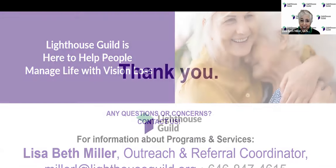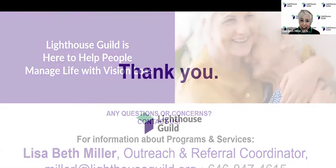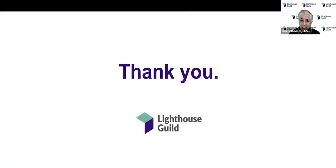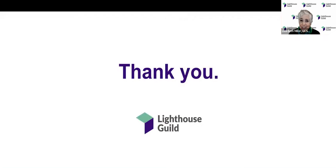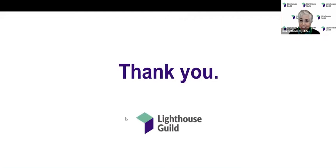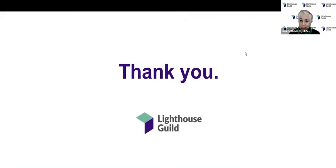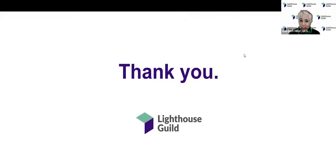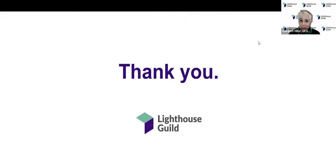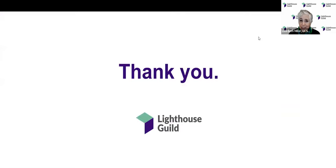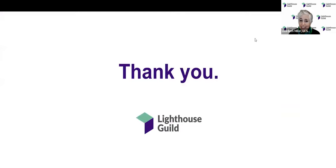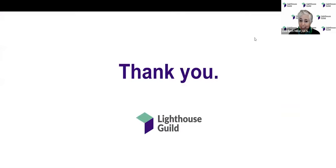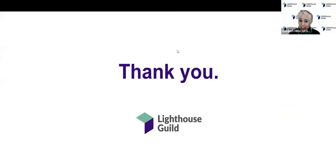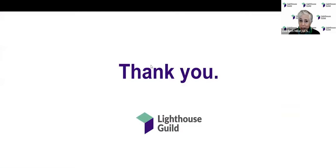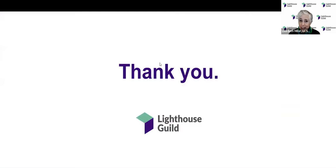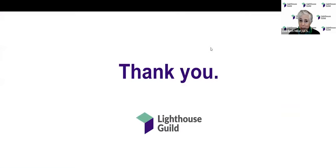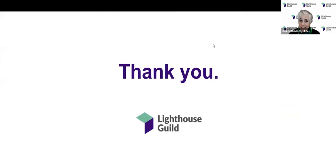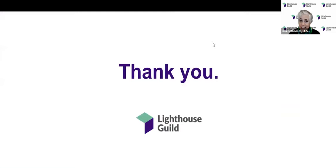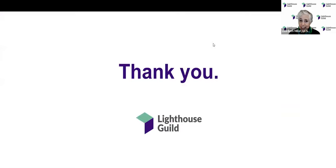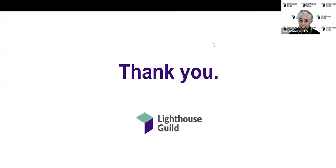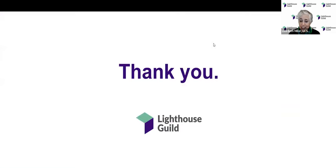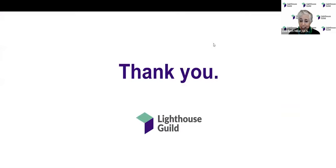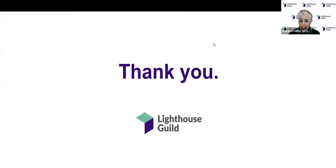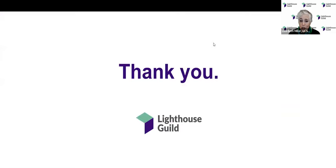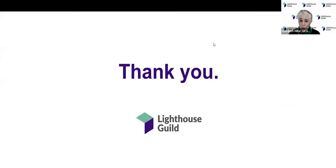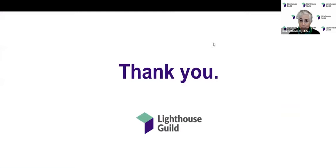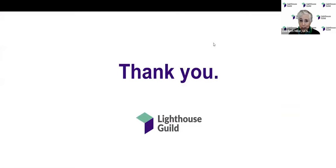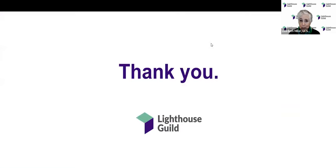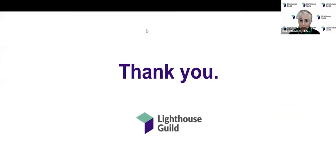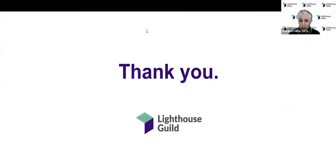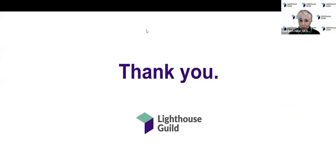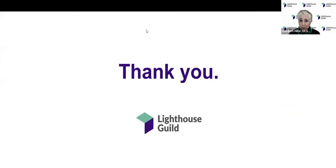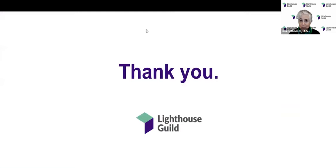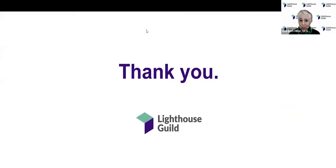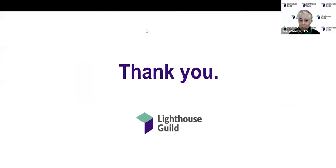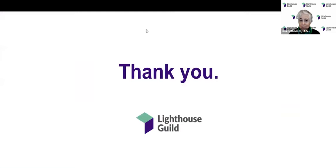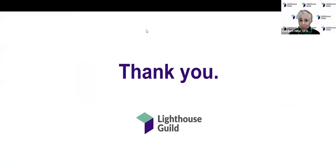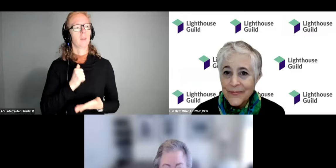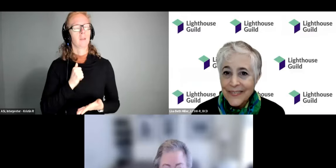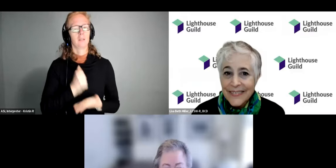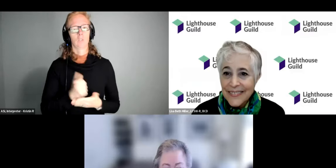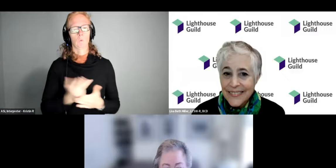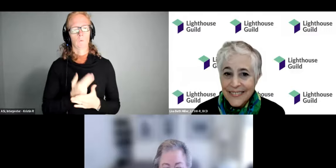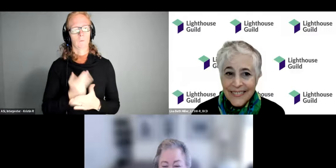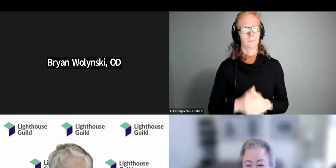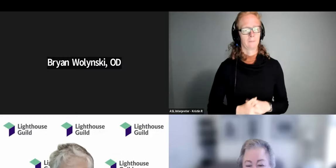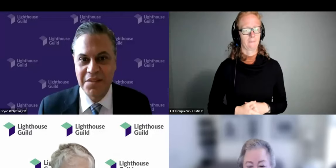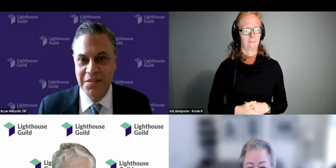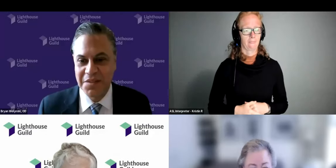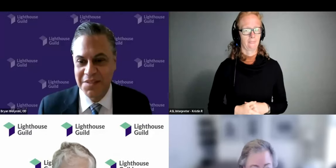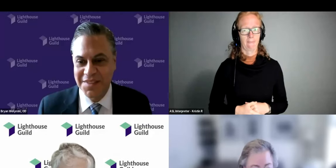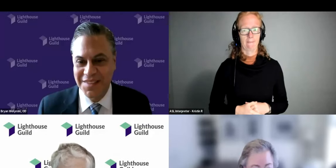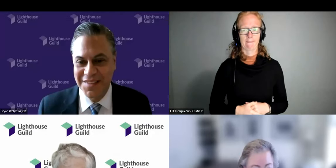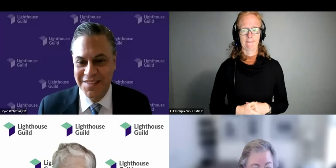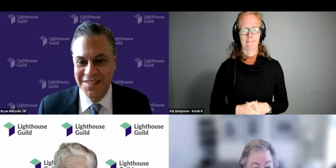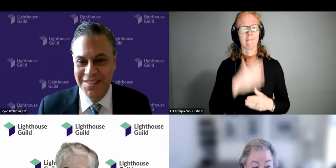i thank you sincerely for hearing this presentation and i hope it's been useful thank you so